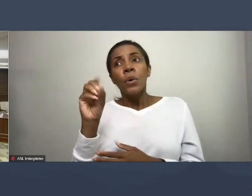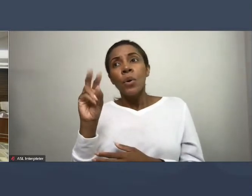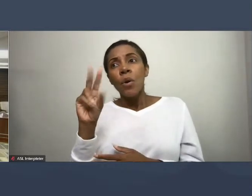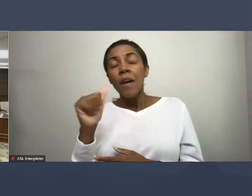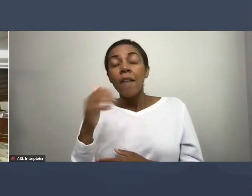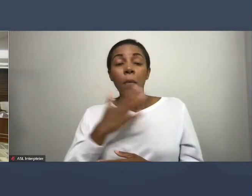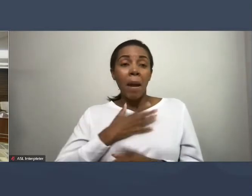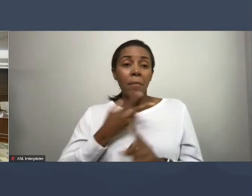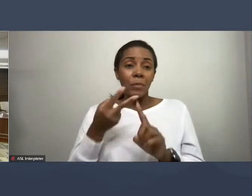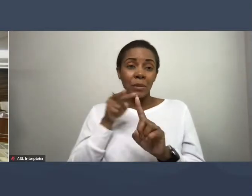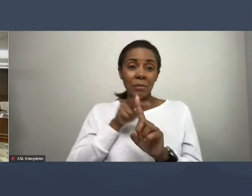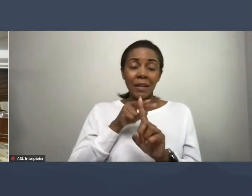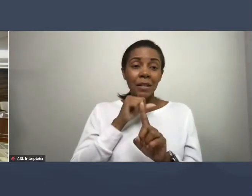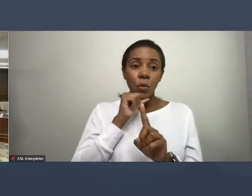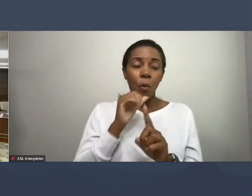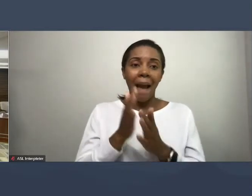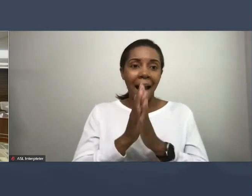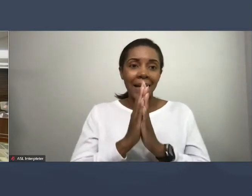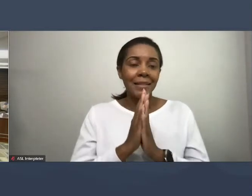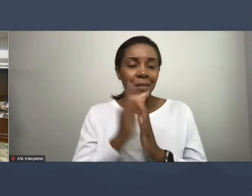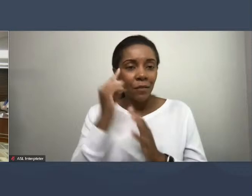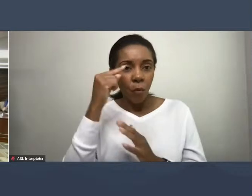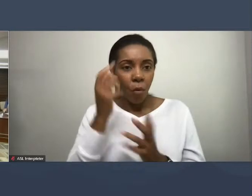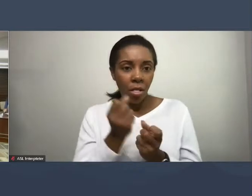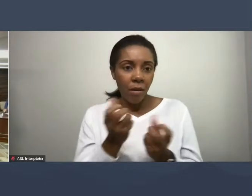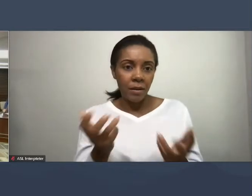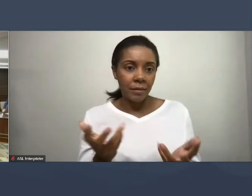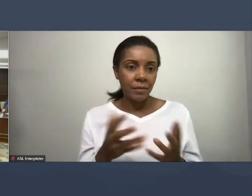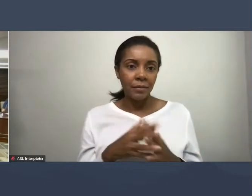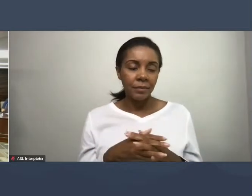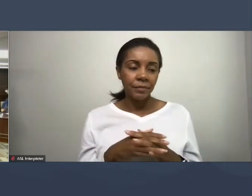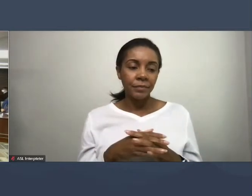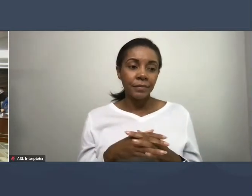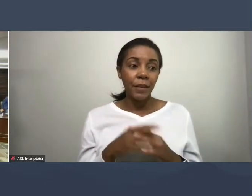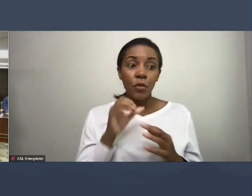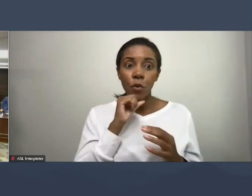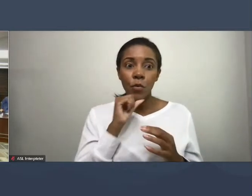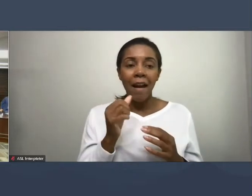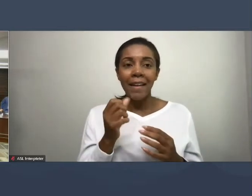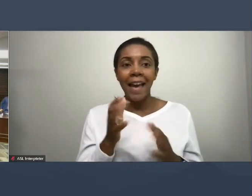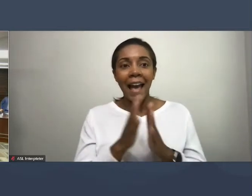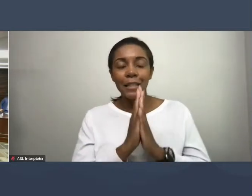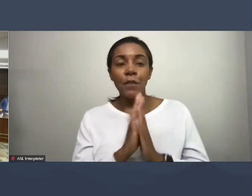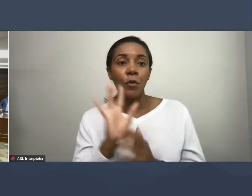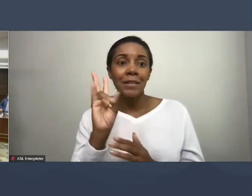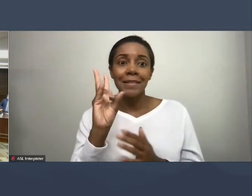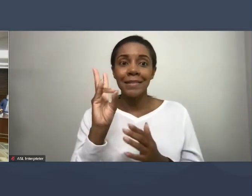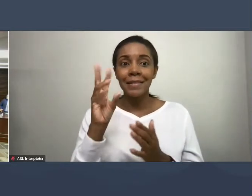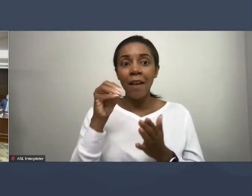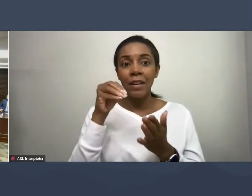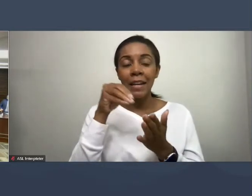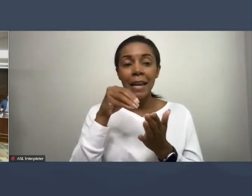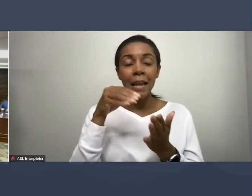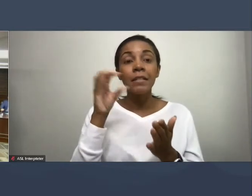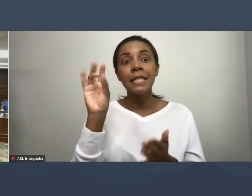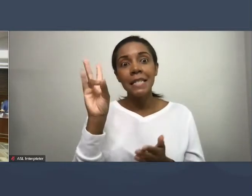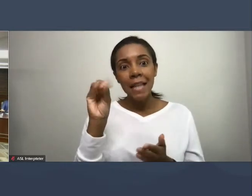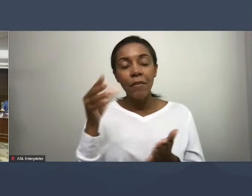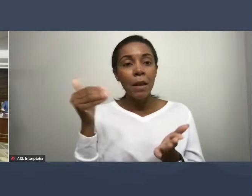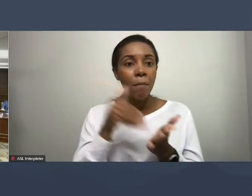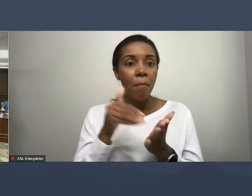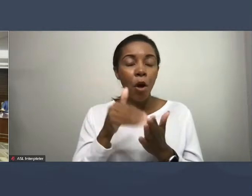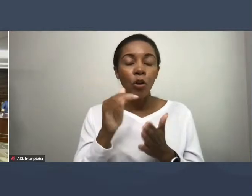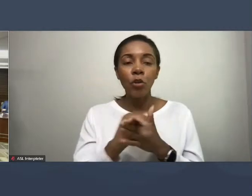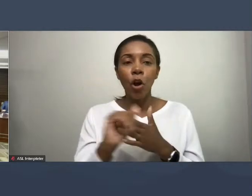my perspective, doesn't ask for a lot. They don't want. They're not asking for a $70 million library. They're not there were 3 or 4 things that kept coming